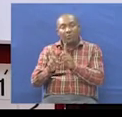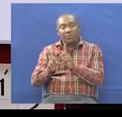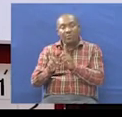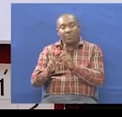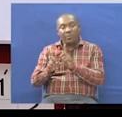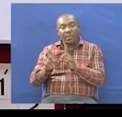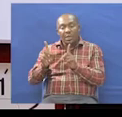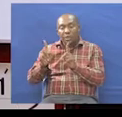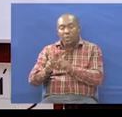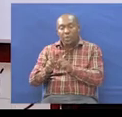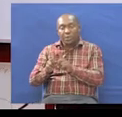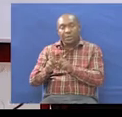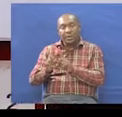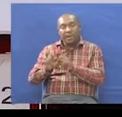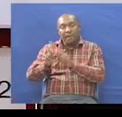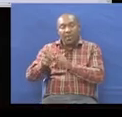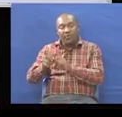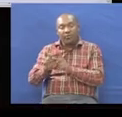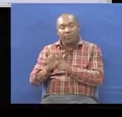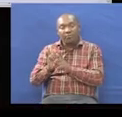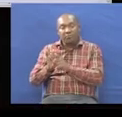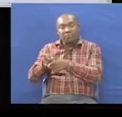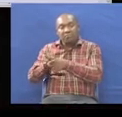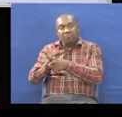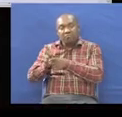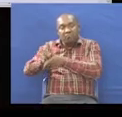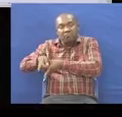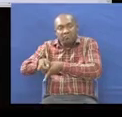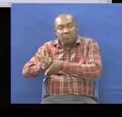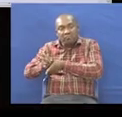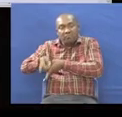then the short arrow also moves and get a certain hour.